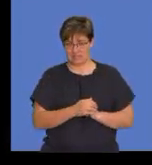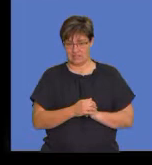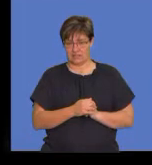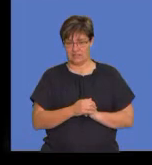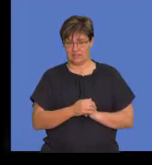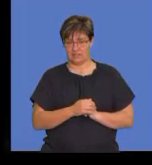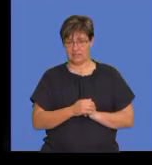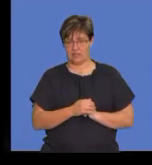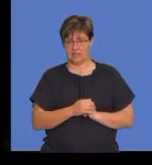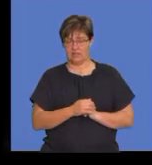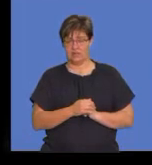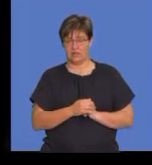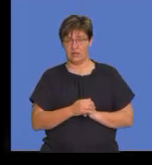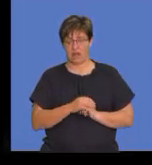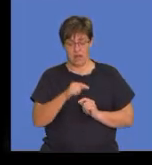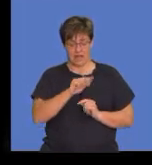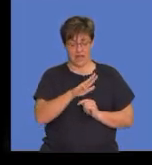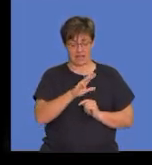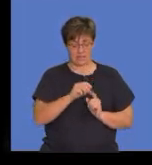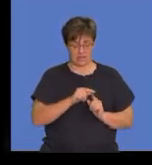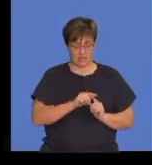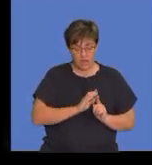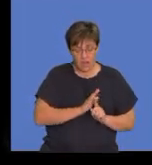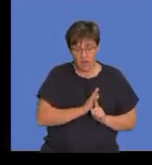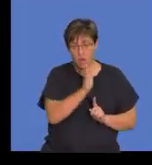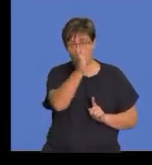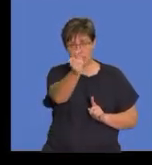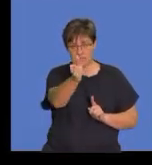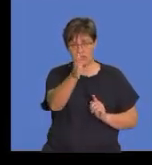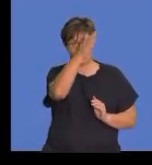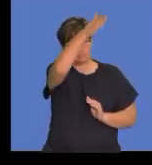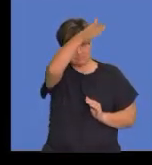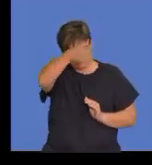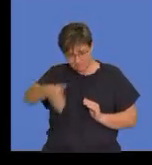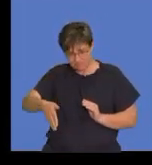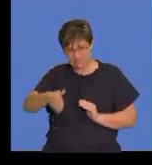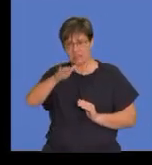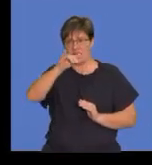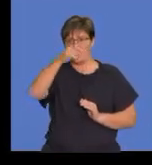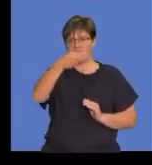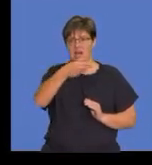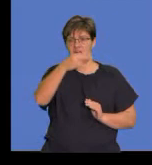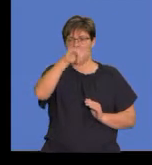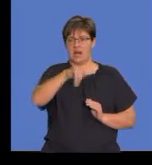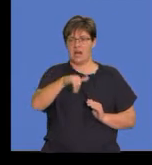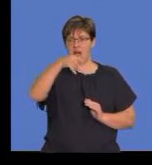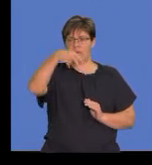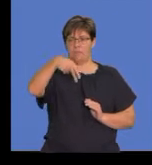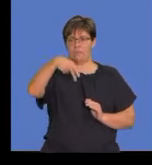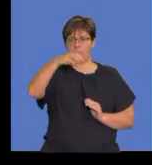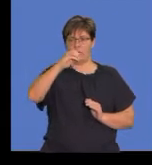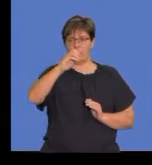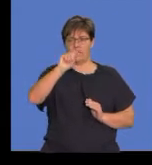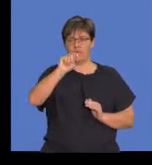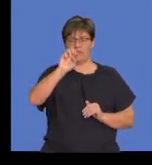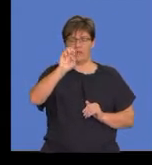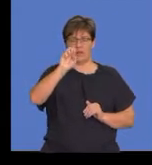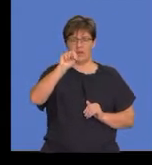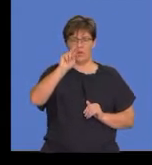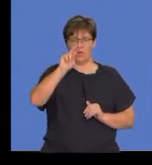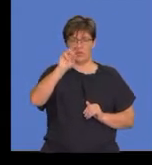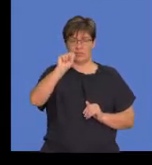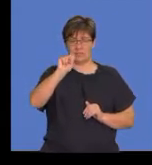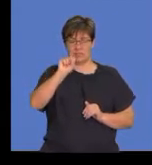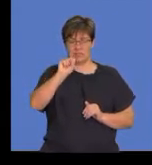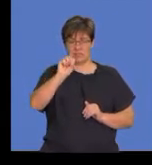the side that is opposite this 90-degree angle is called the hypotenuse side, right? And it is also the longest side